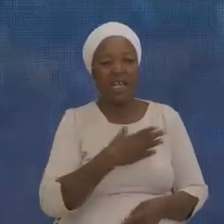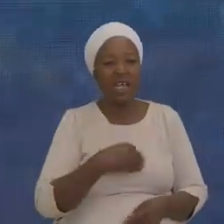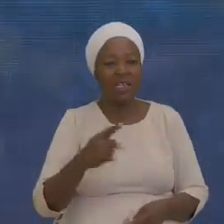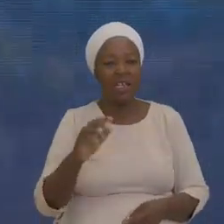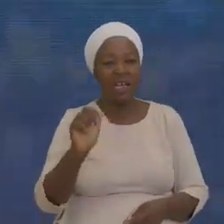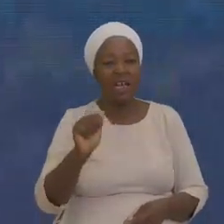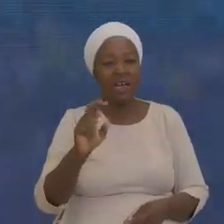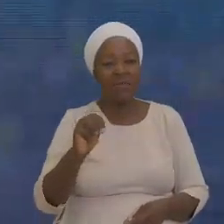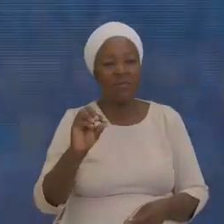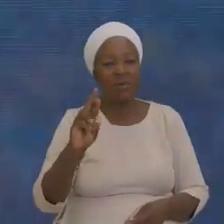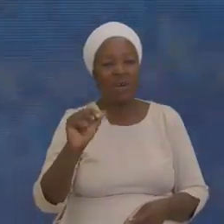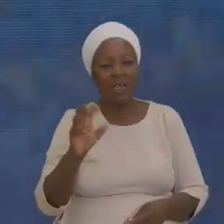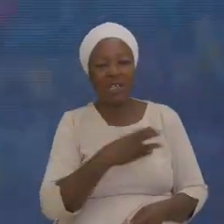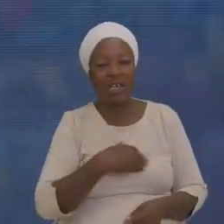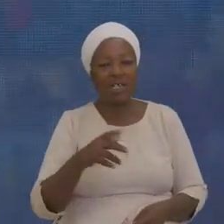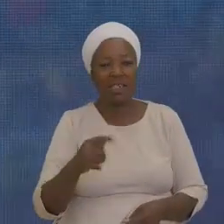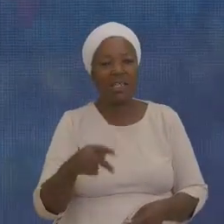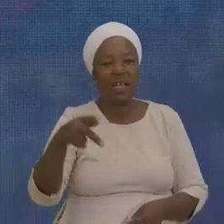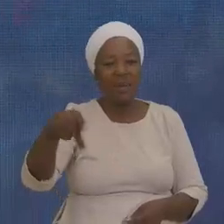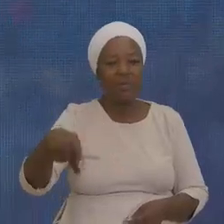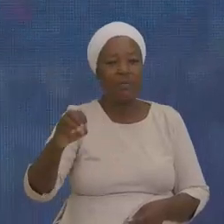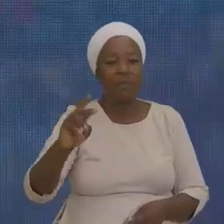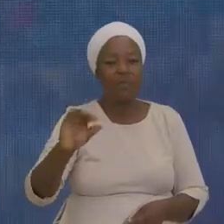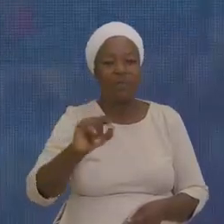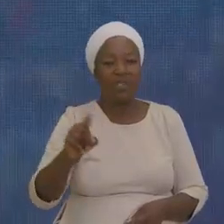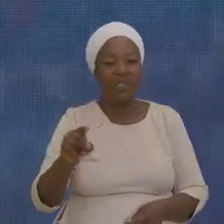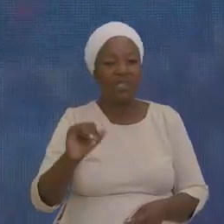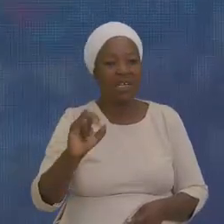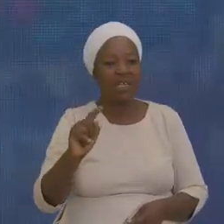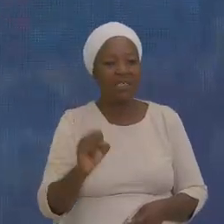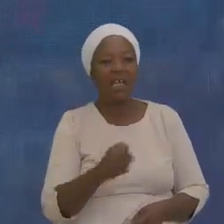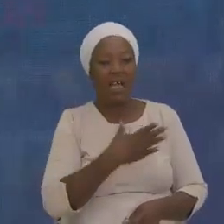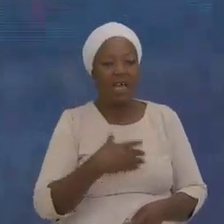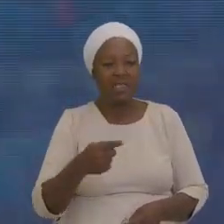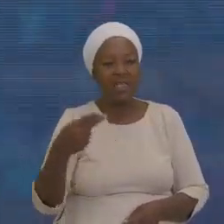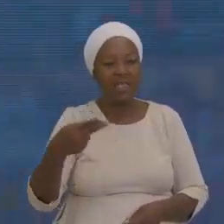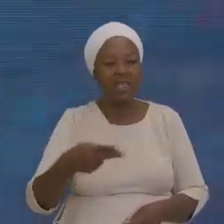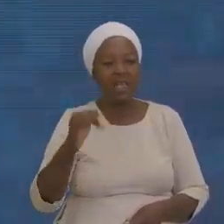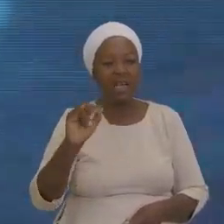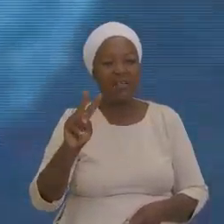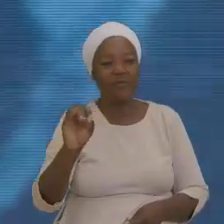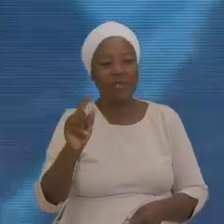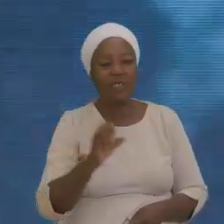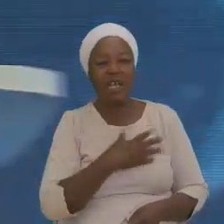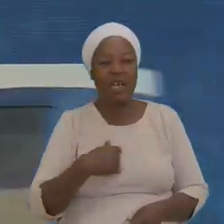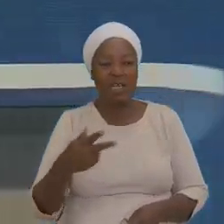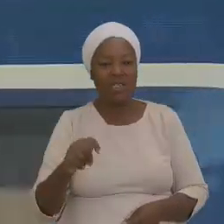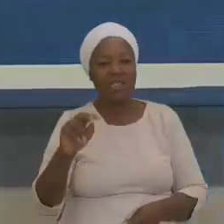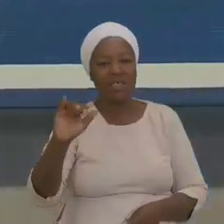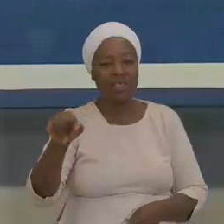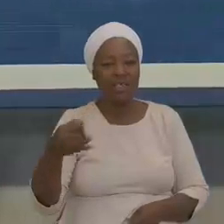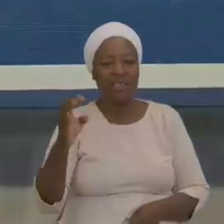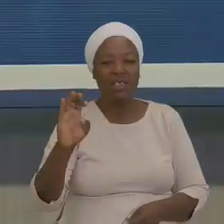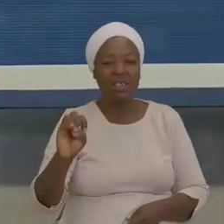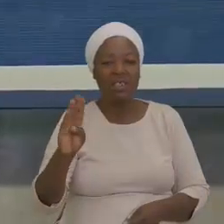and the Perizzites and the Hivites and the Jebusites. How did